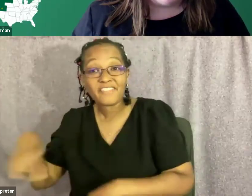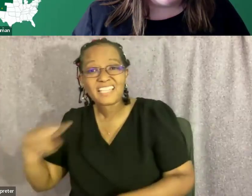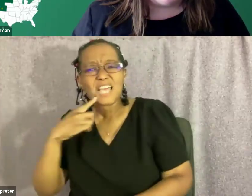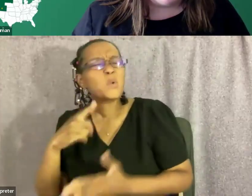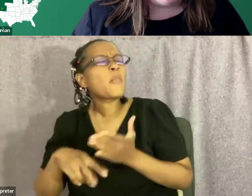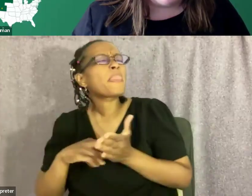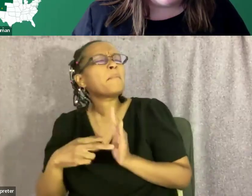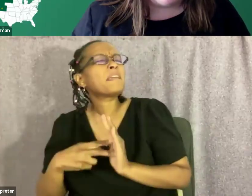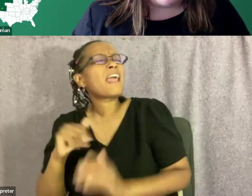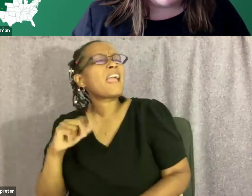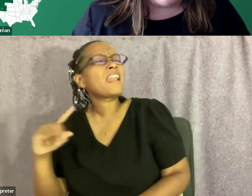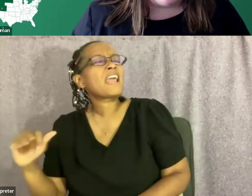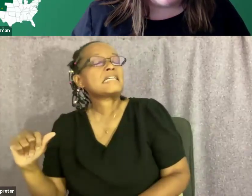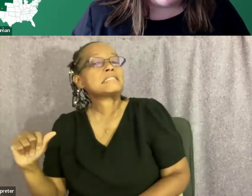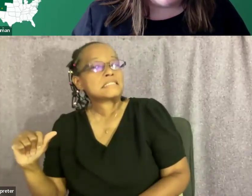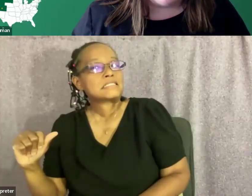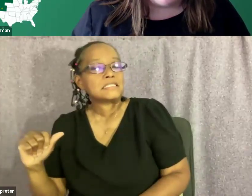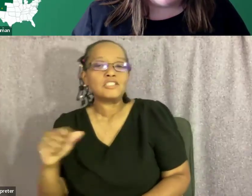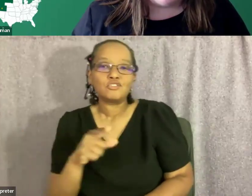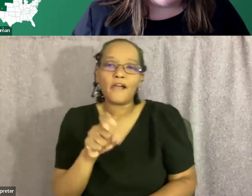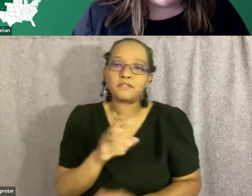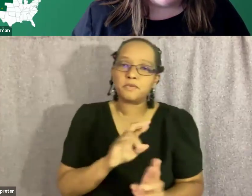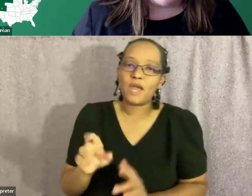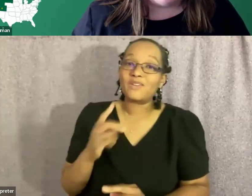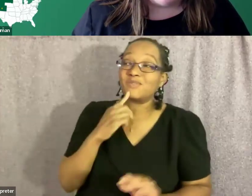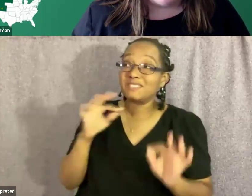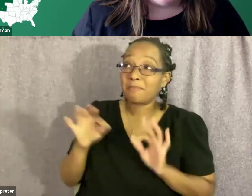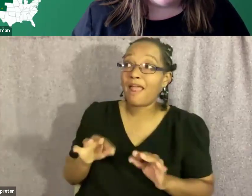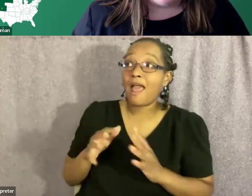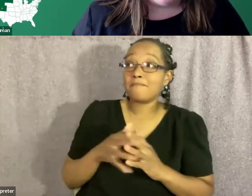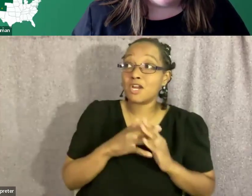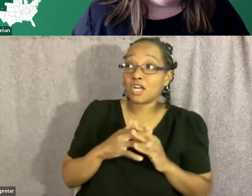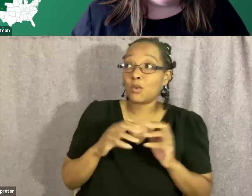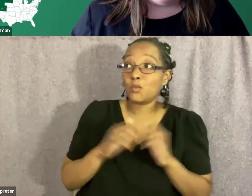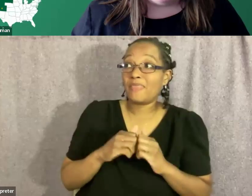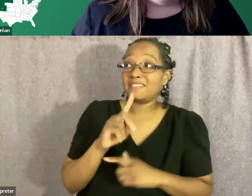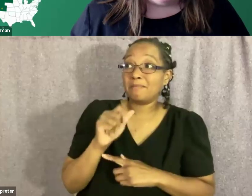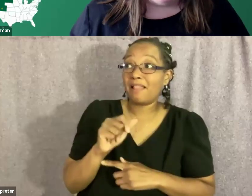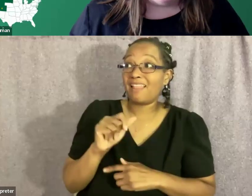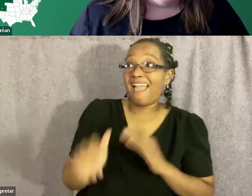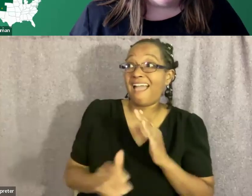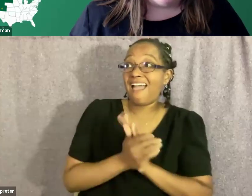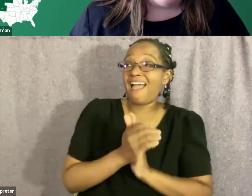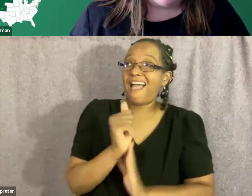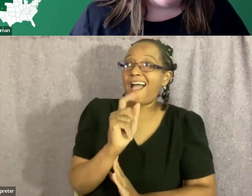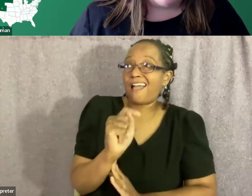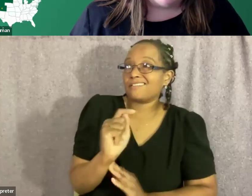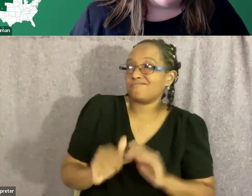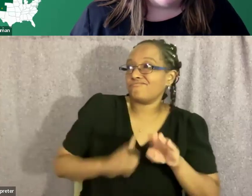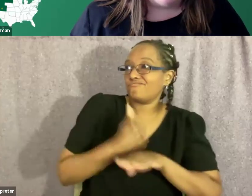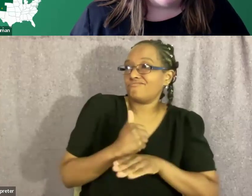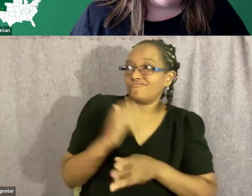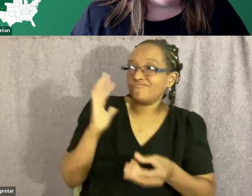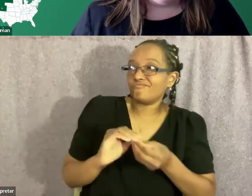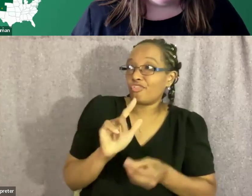prepared to say, number one, it's the Americans with Disabilities Act. It's been in place for 35 years now, and